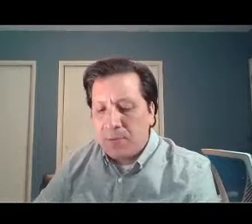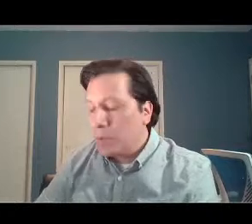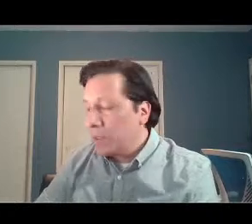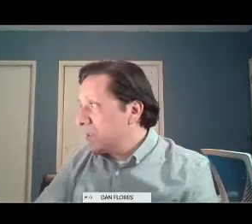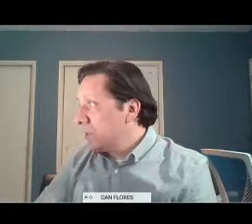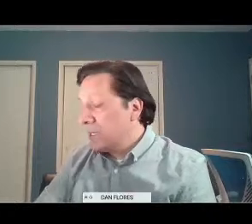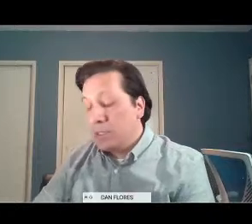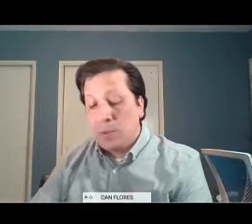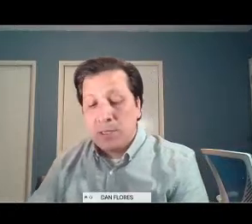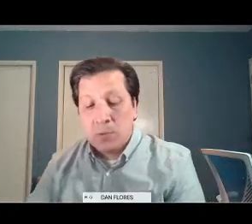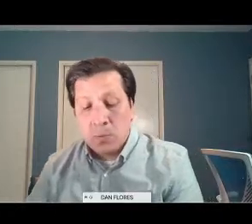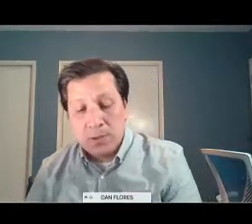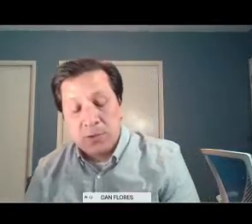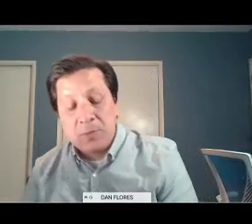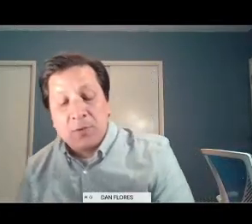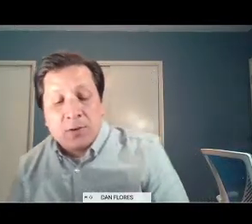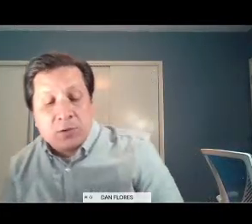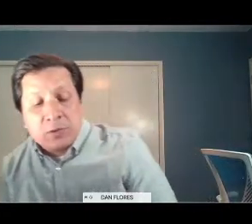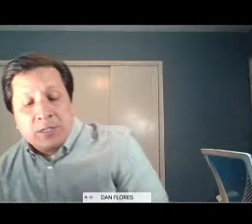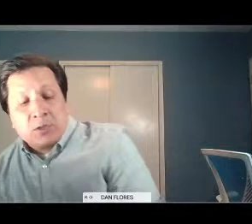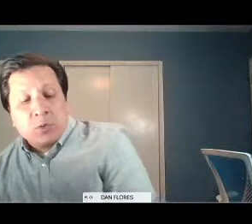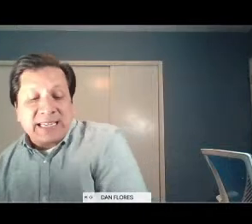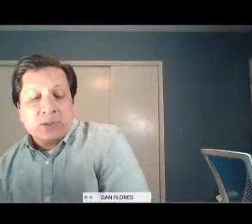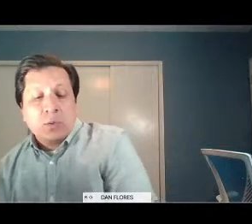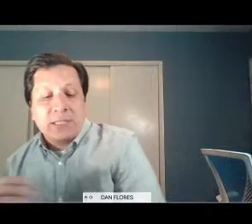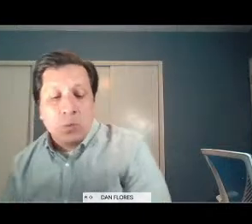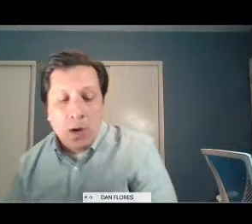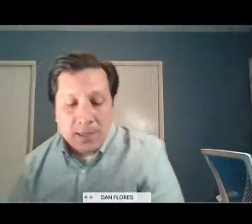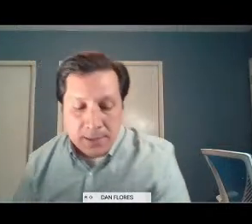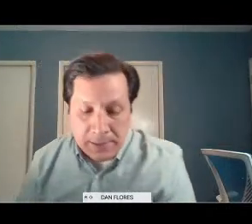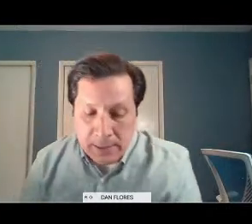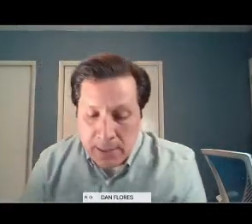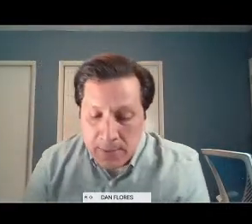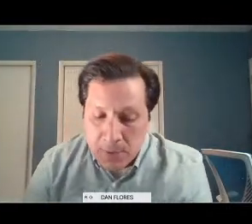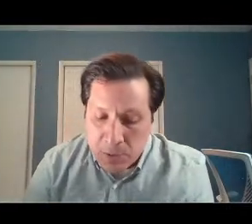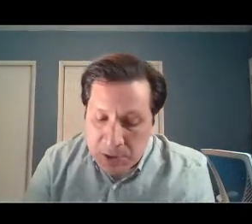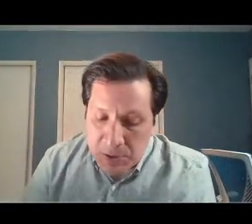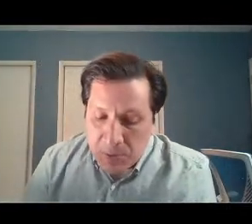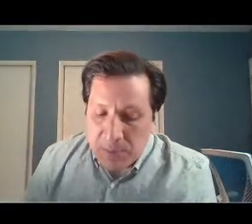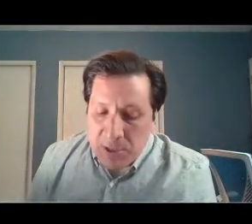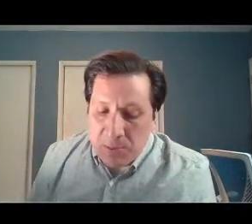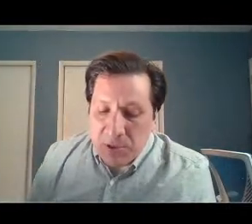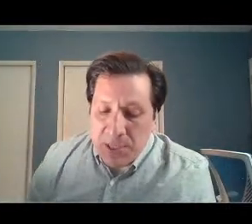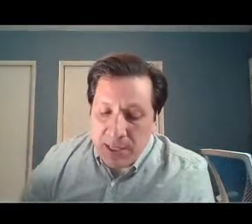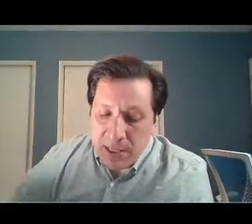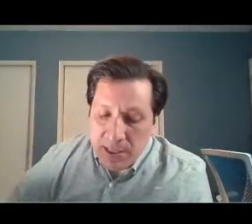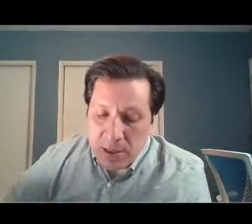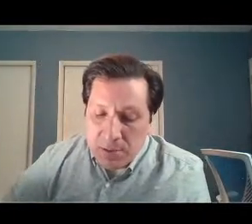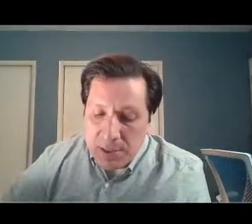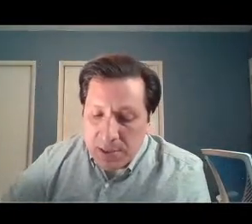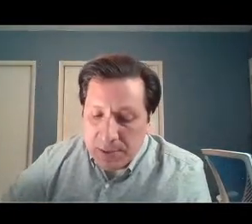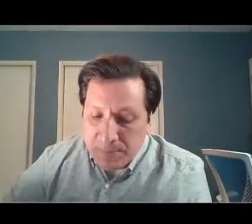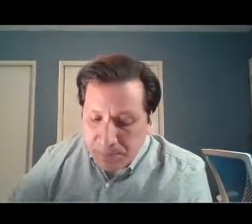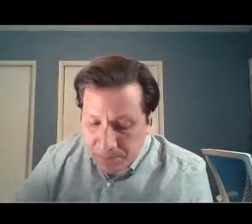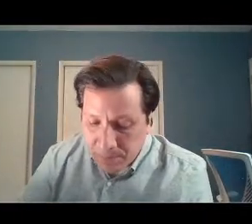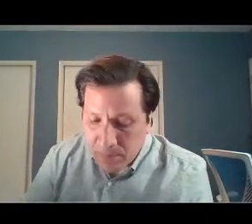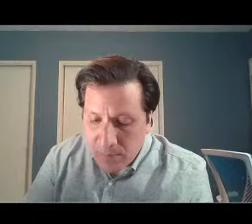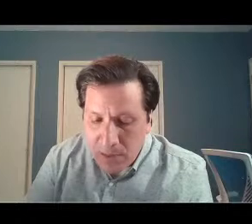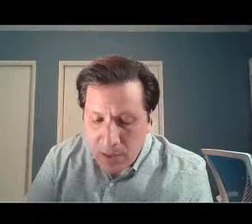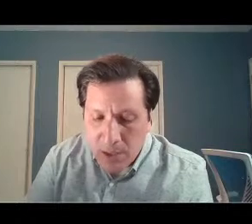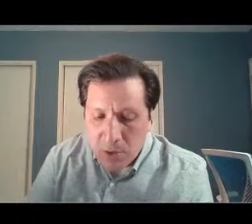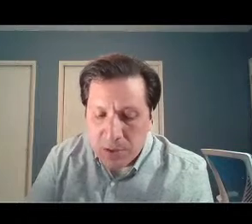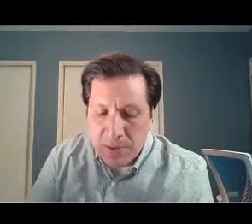reinstatement for 2020 excuse me for school year 2021 there was one student readmission presented in close